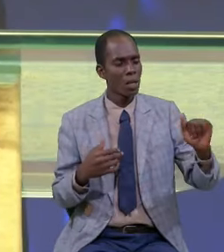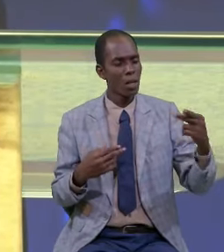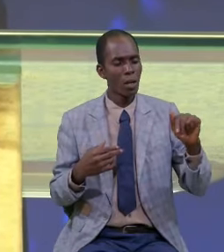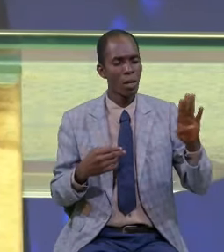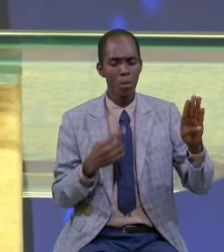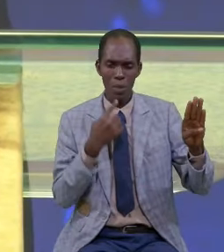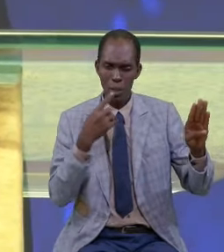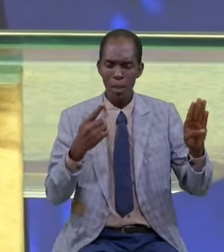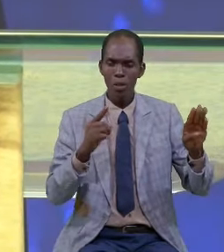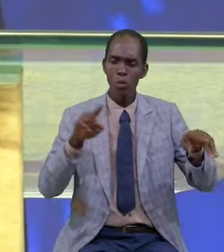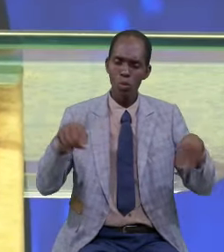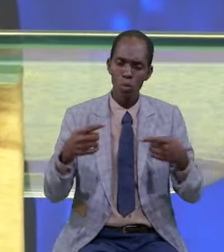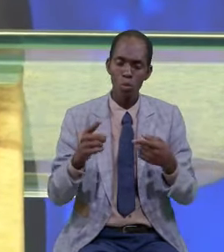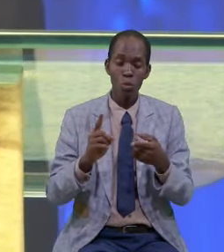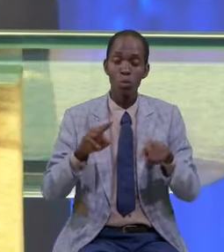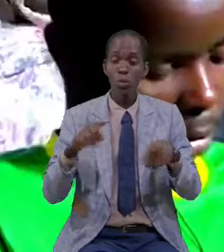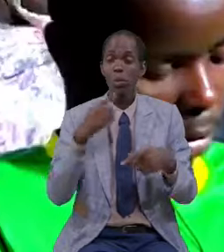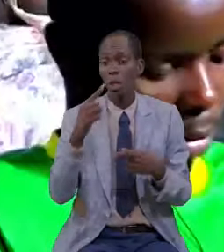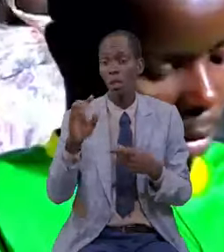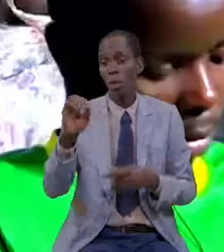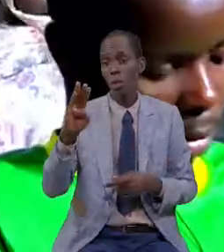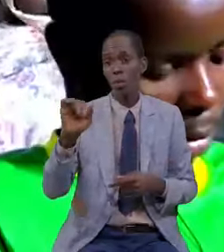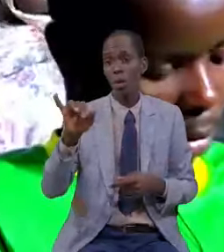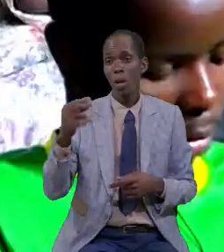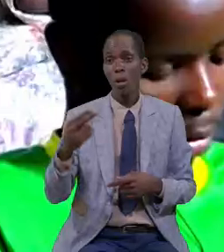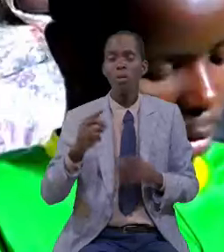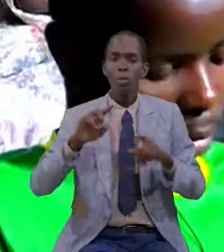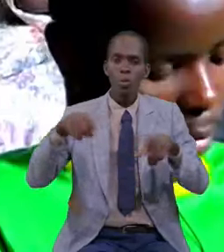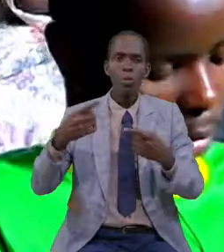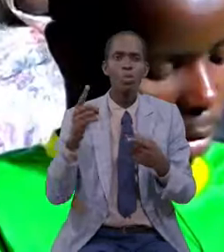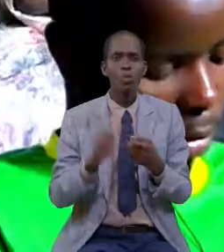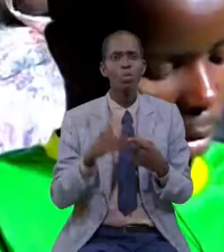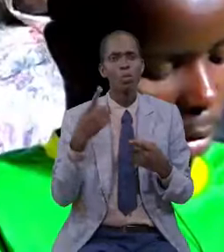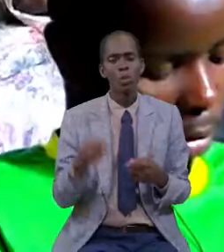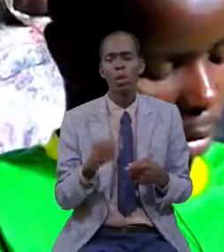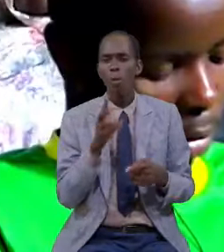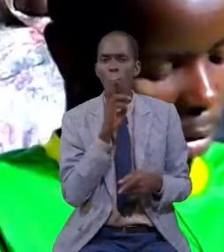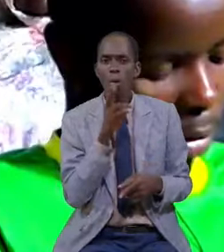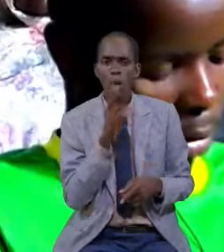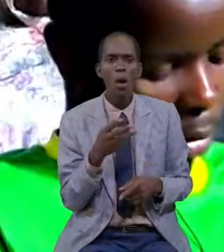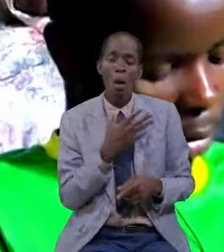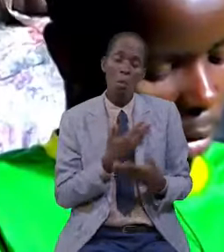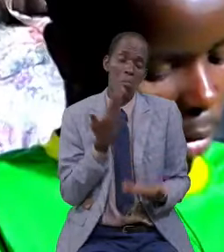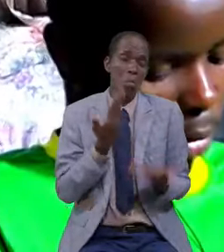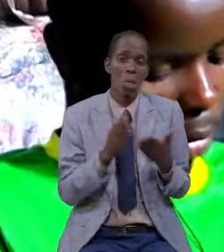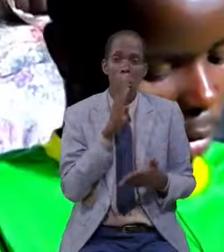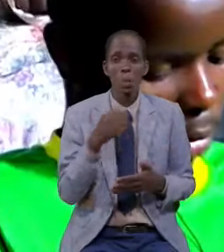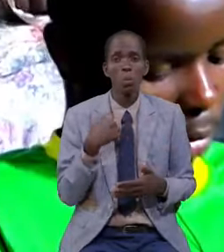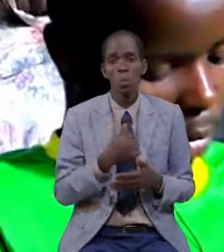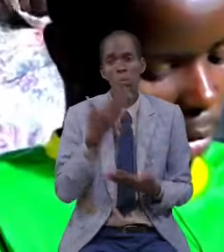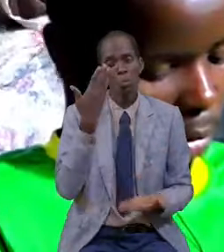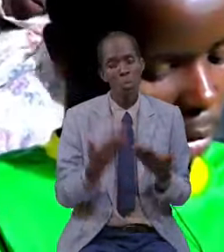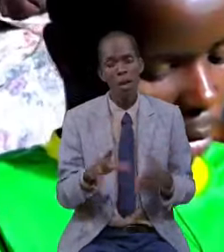the land, unto all the fountains of water, and unto all the brooks. Peradventure, we may find grass